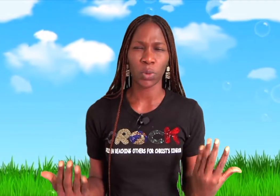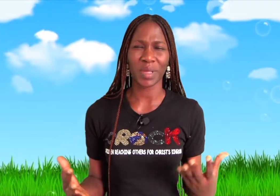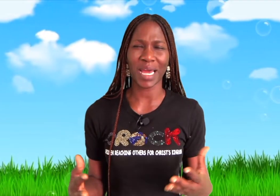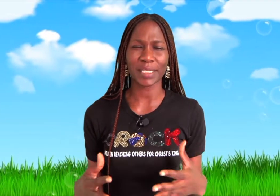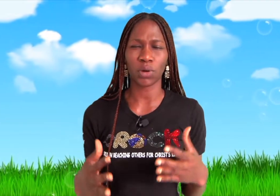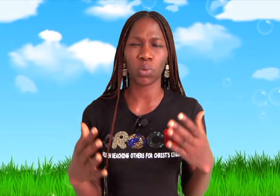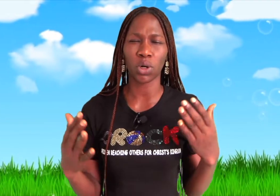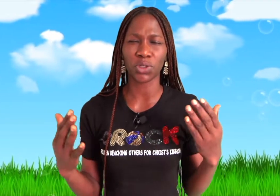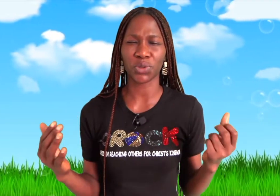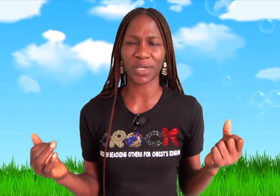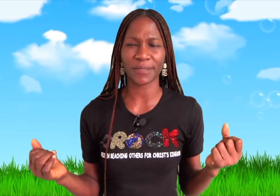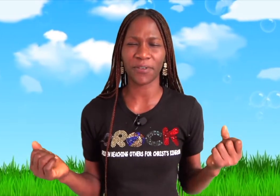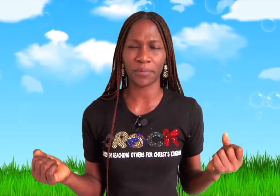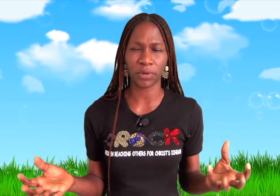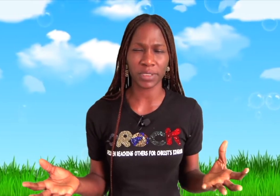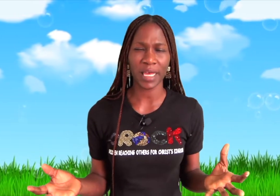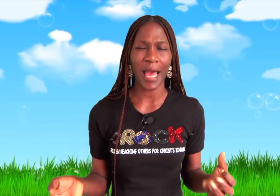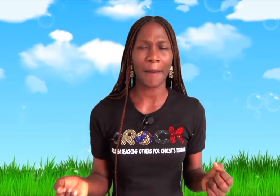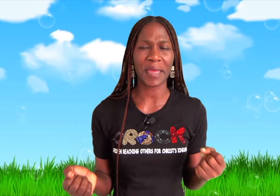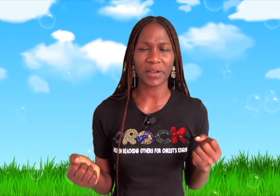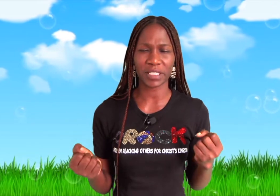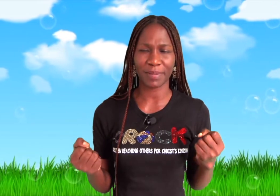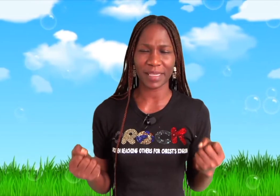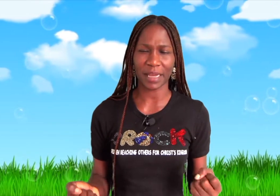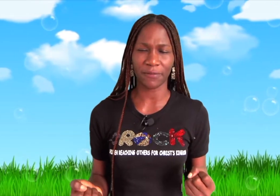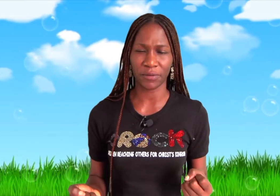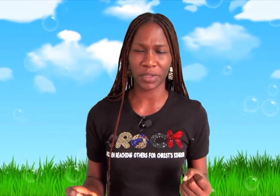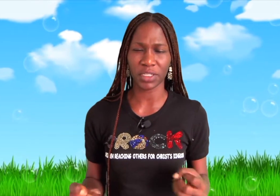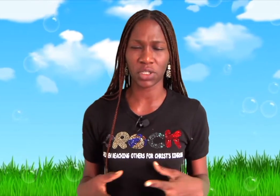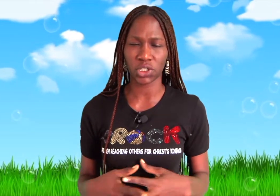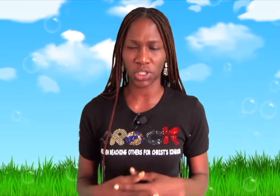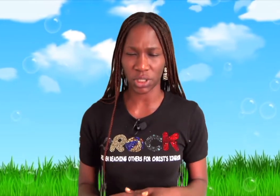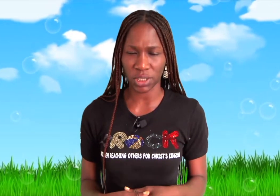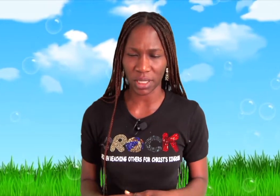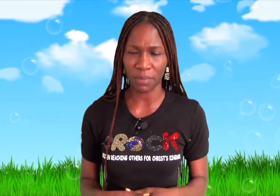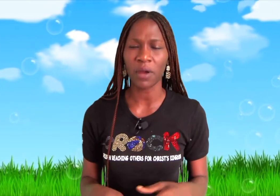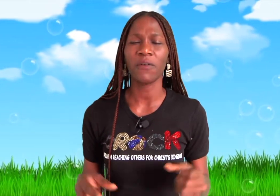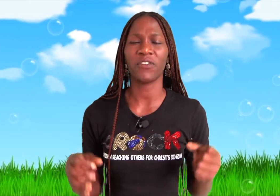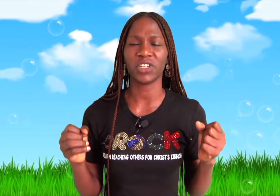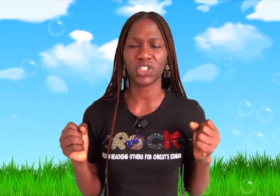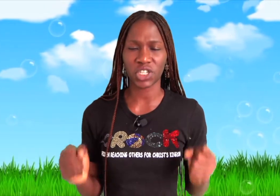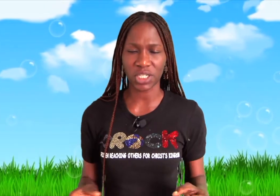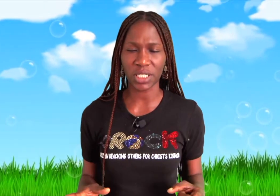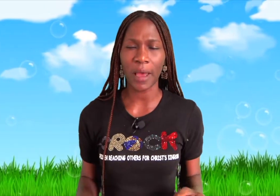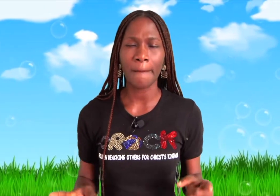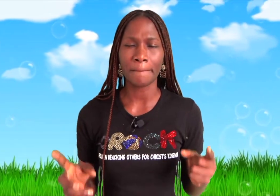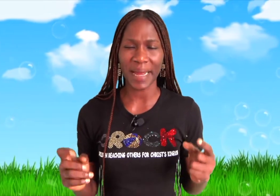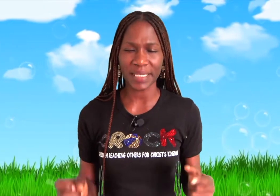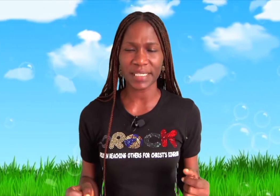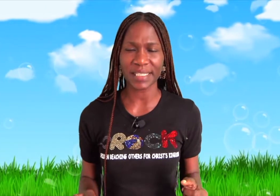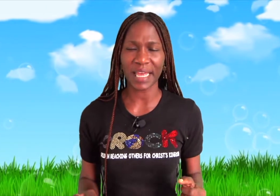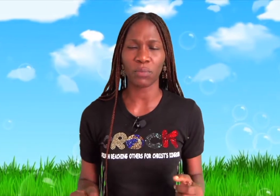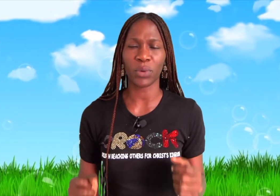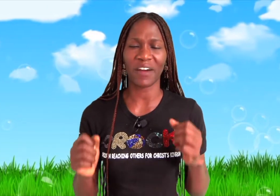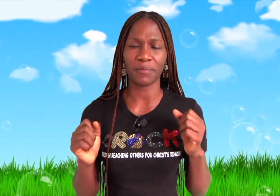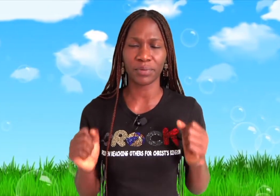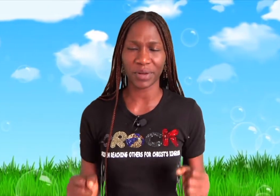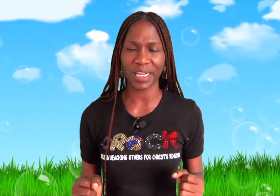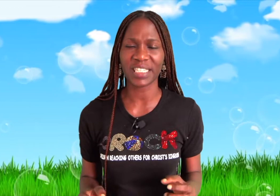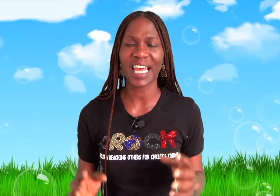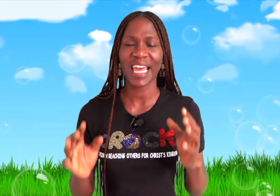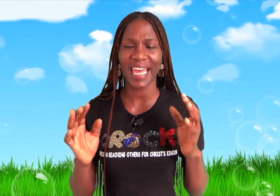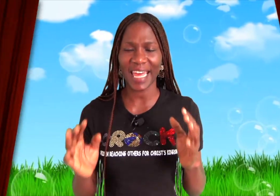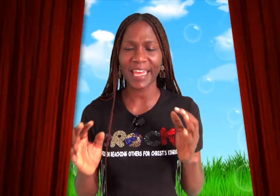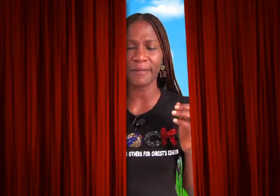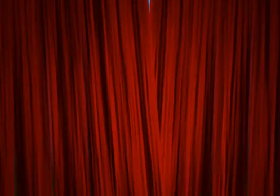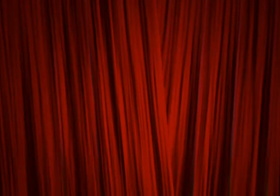word, we ask that your word will transform us and make us better for it in Jesus' name. For in Jesus' mighty name we have